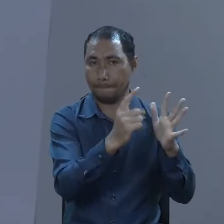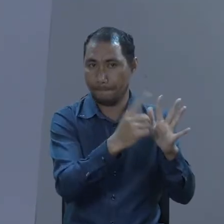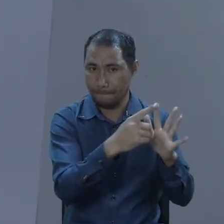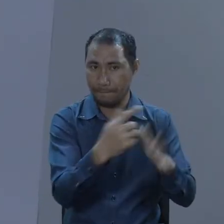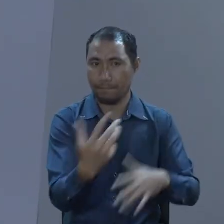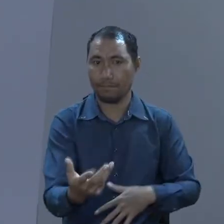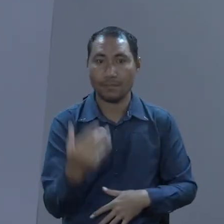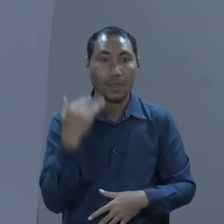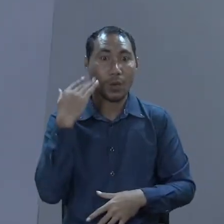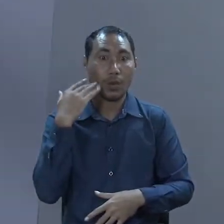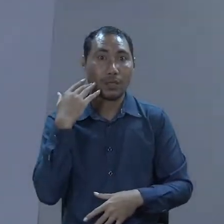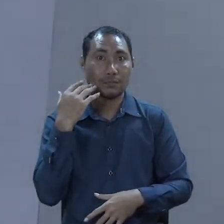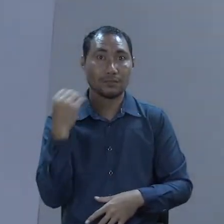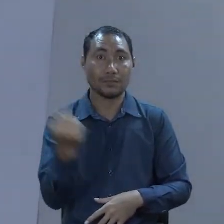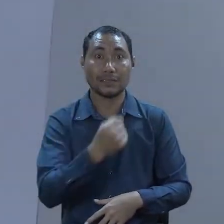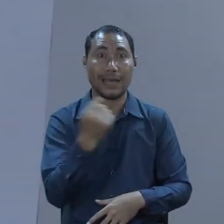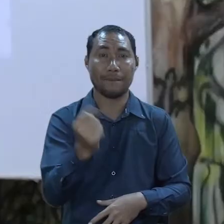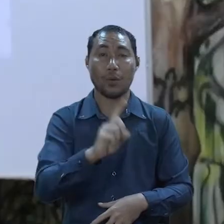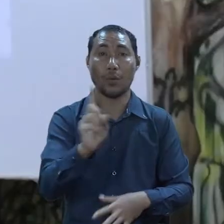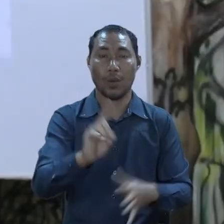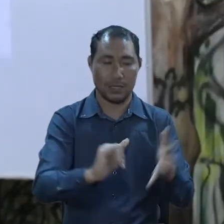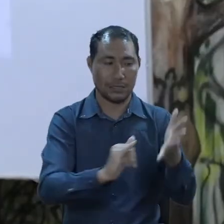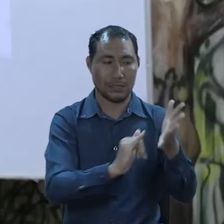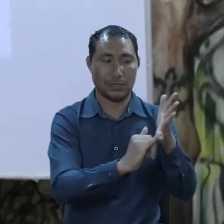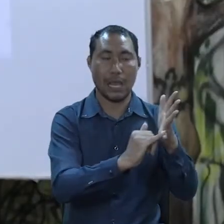A fasamoina ole